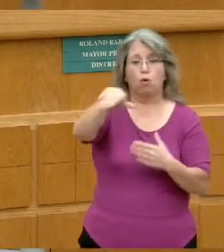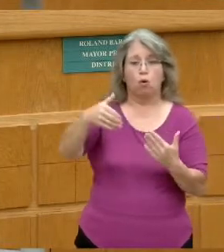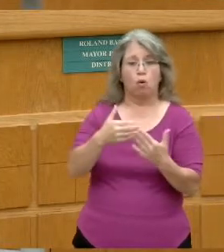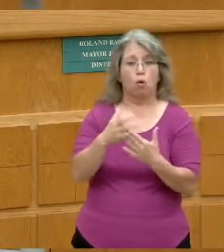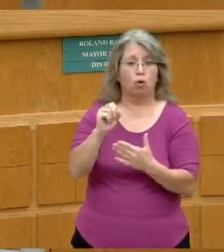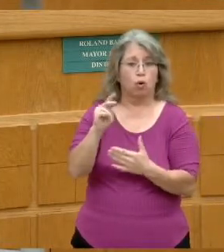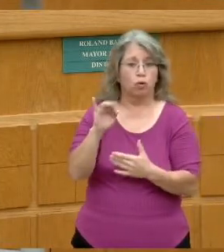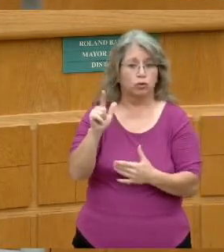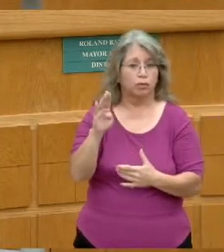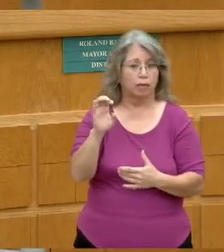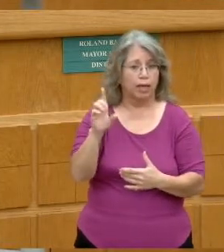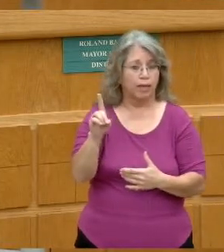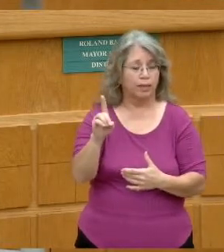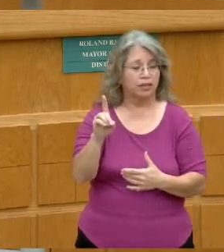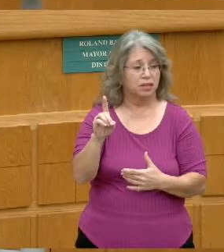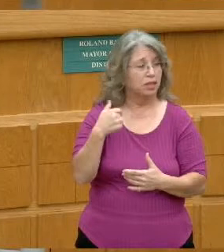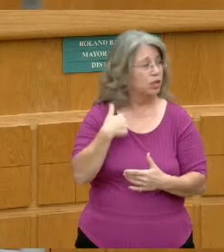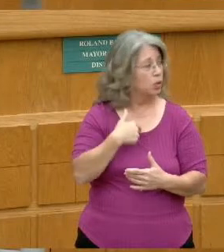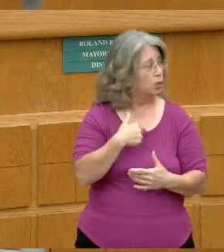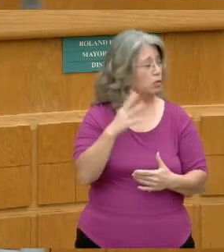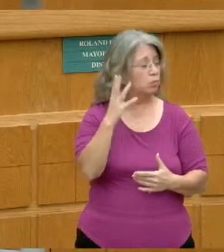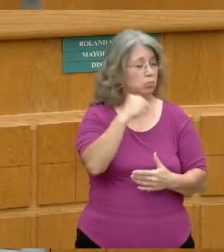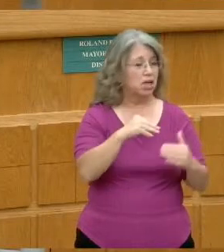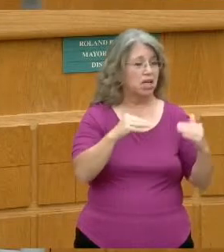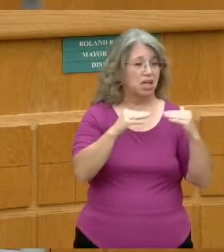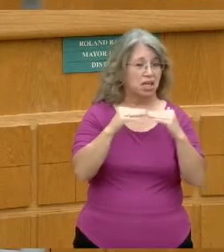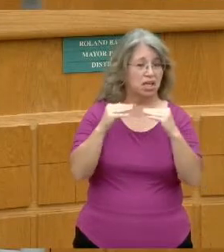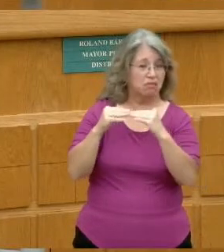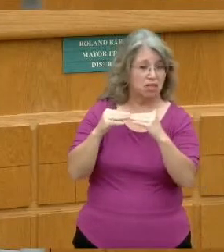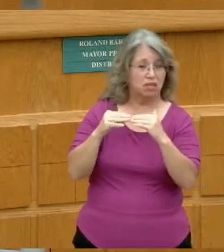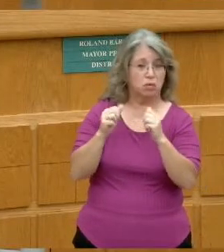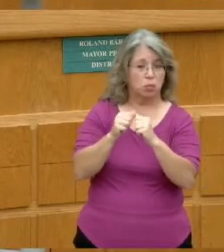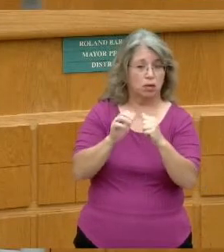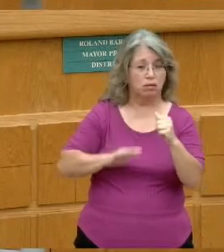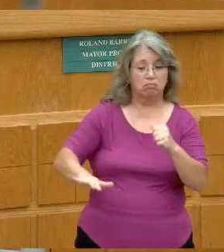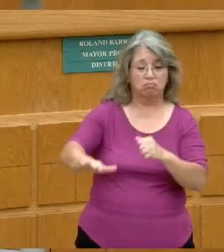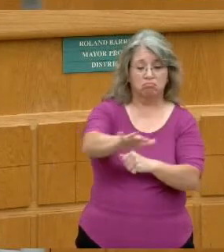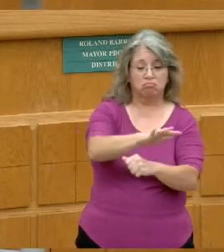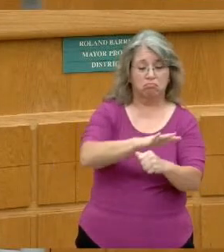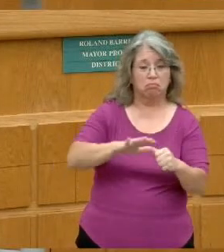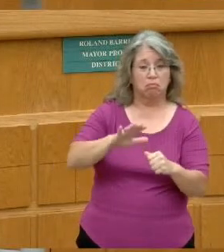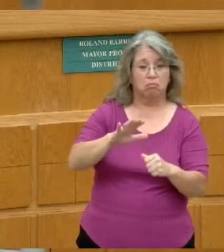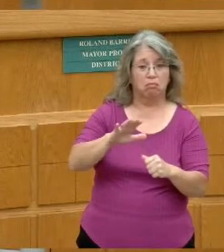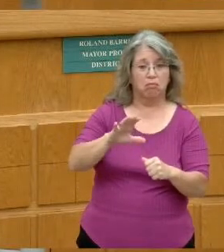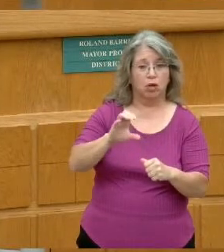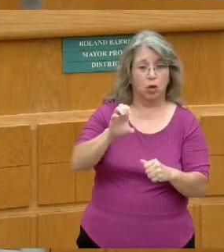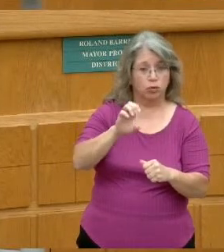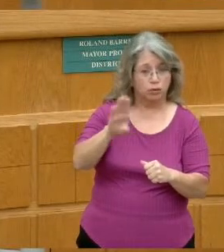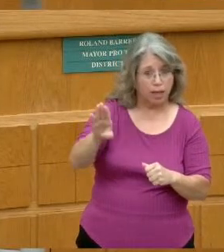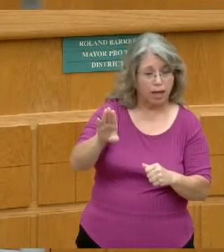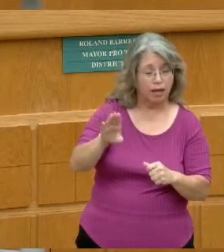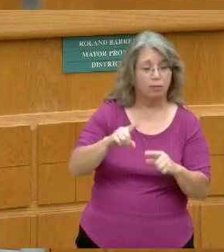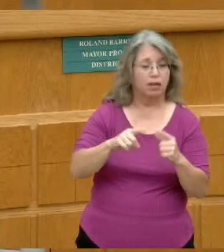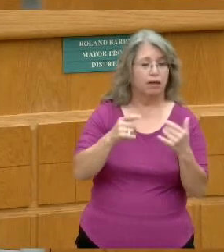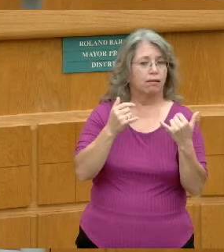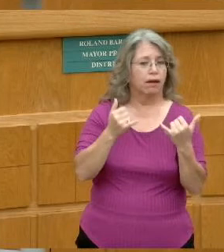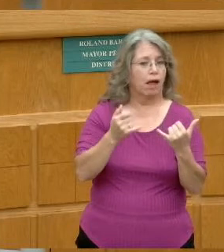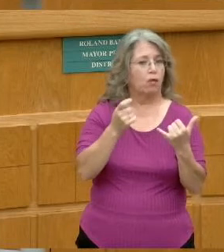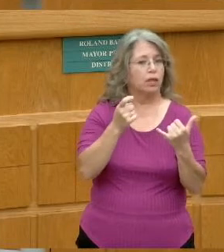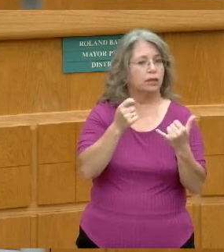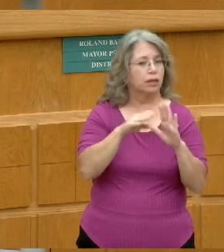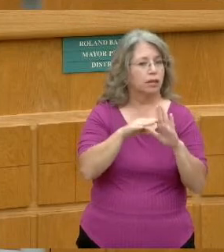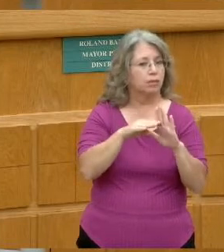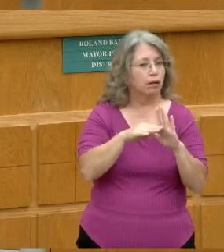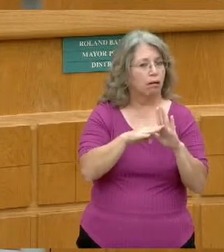to even with other people in the Coastal Bend. This week, we're higher. And so that would be potentially